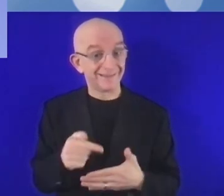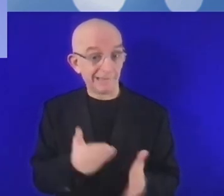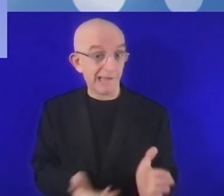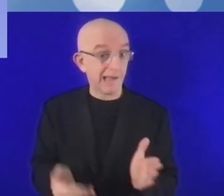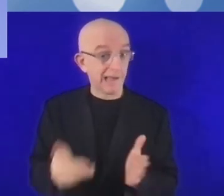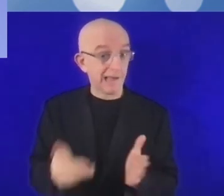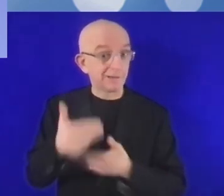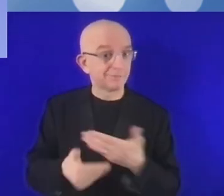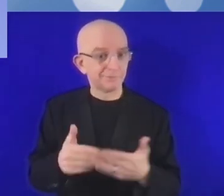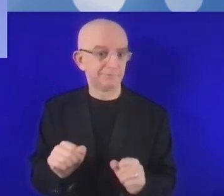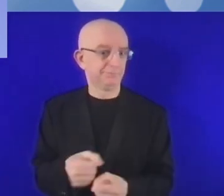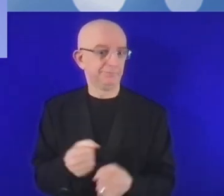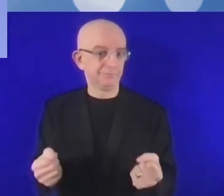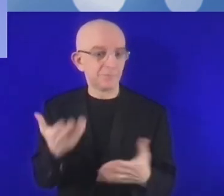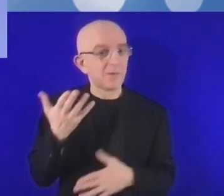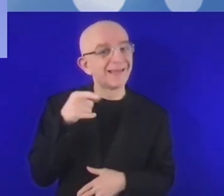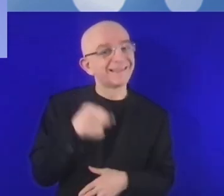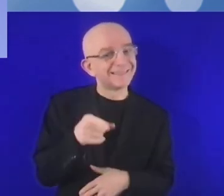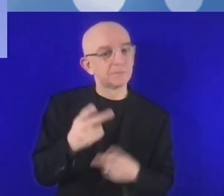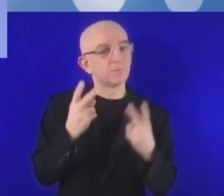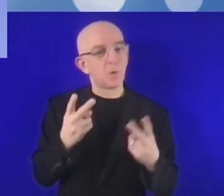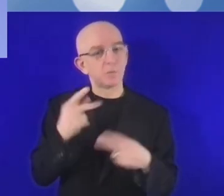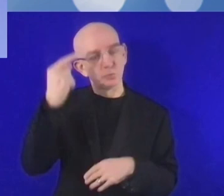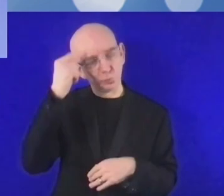questions in supposedly subjective fields.